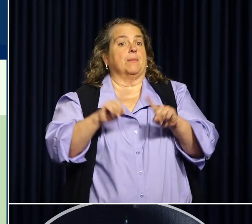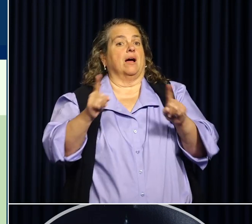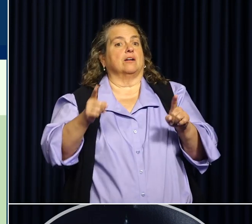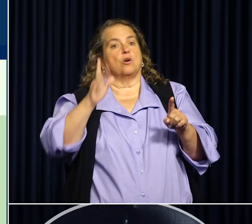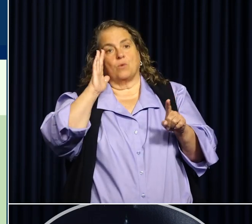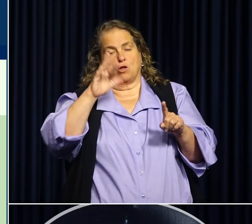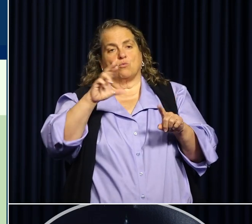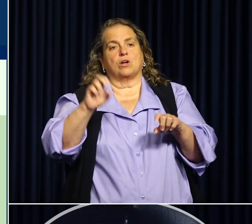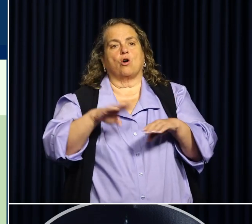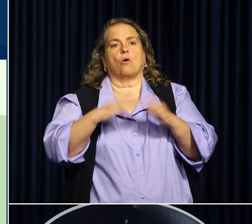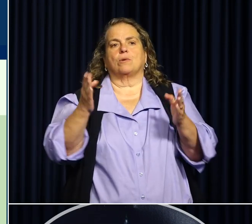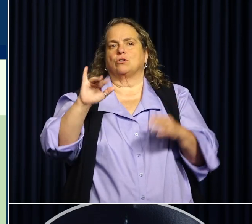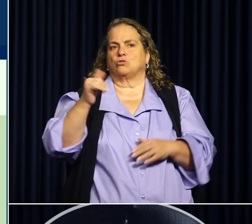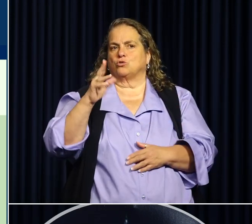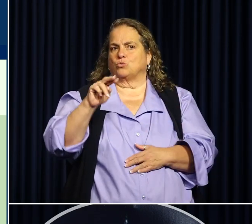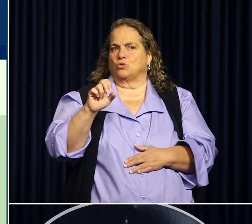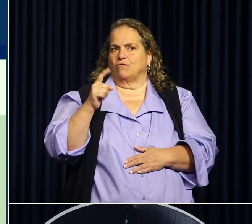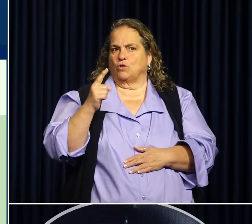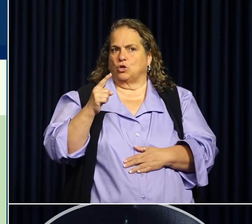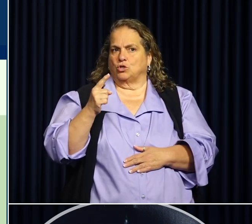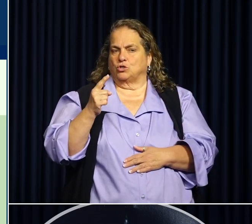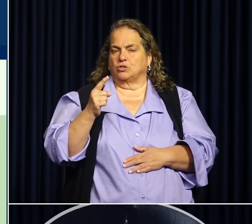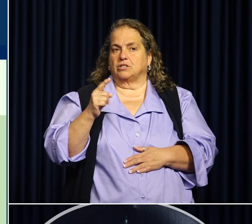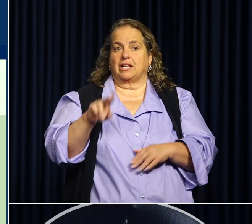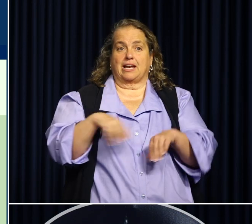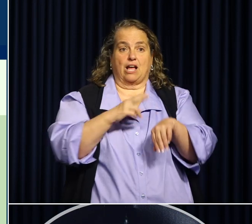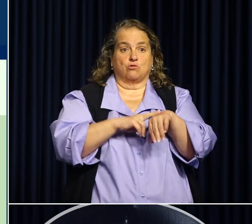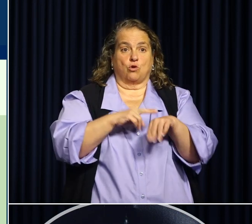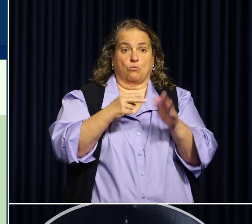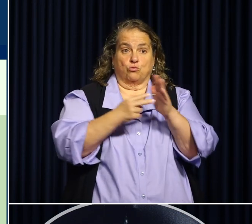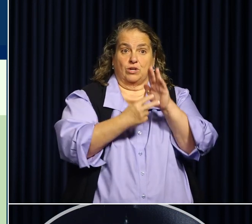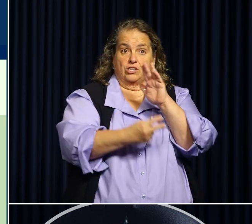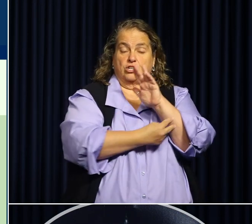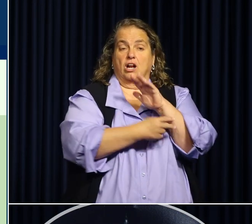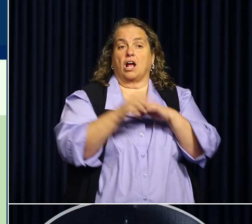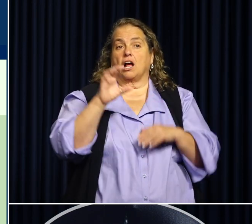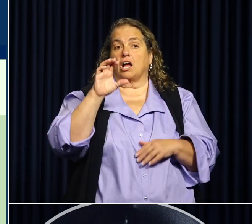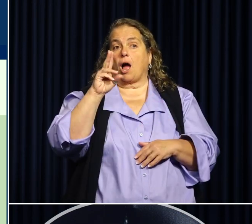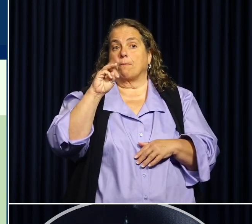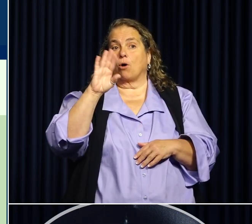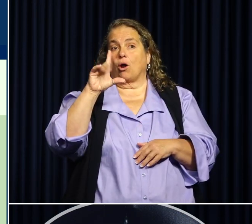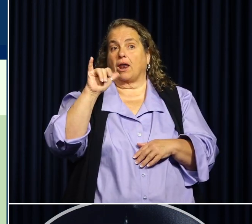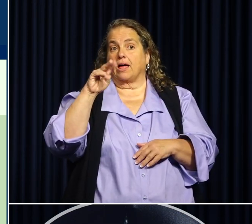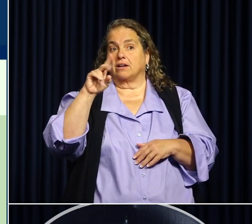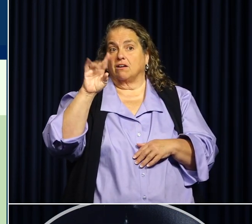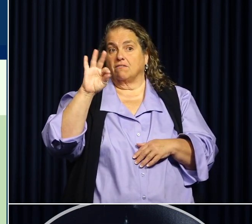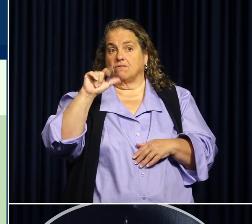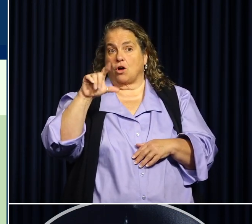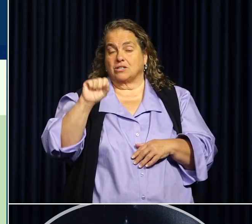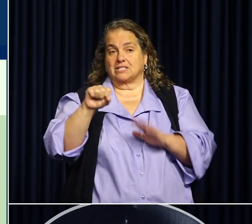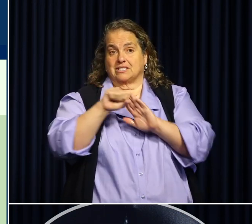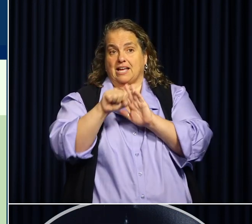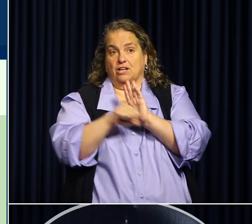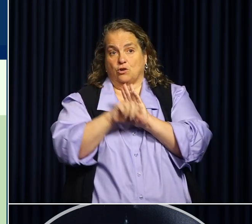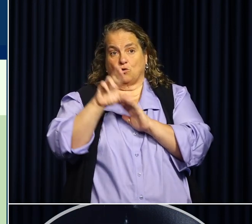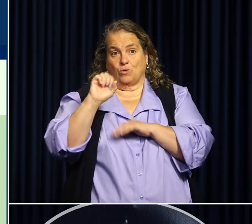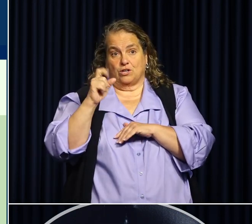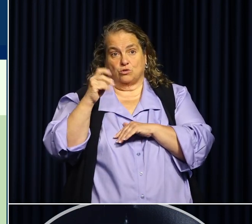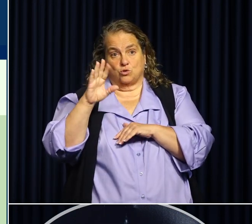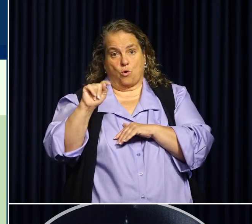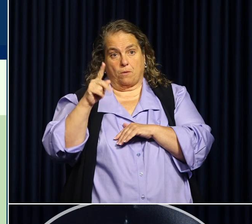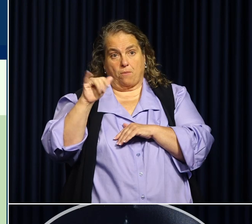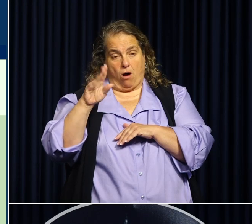be reopened on June the 1st. Natural Bridge and Cumberland Falls State Resort Parks will also reopen